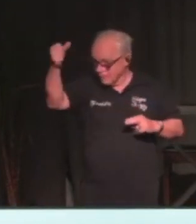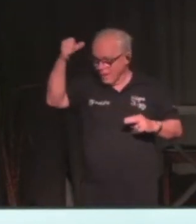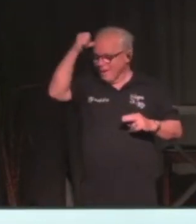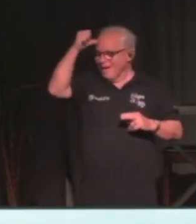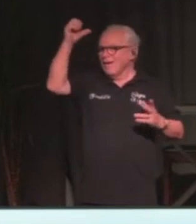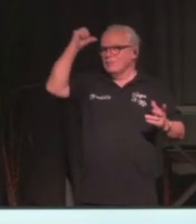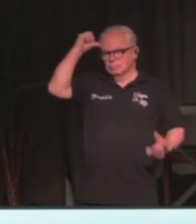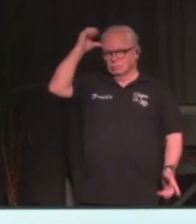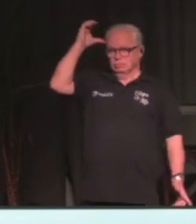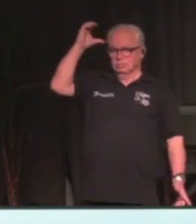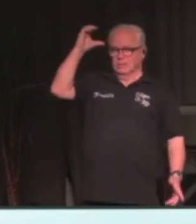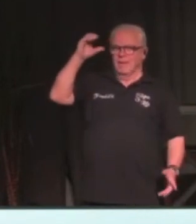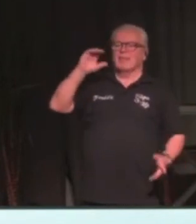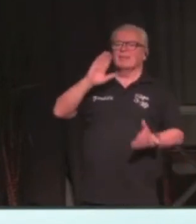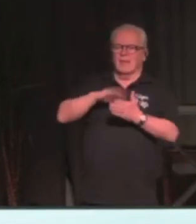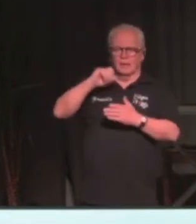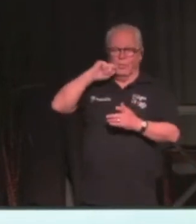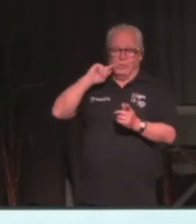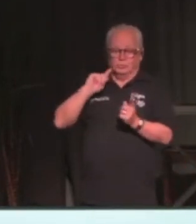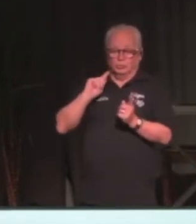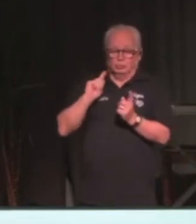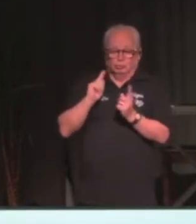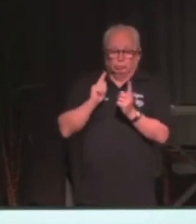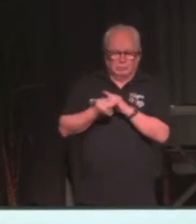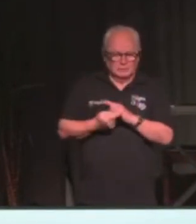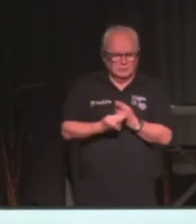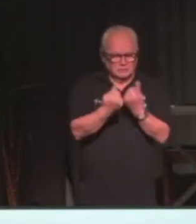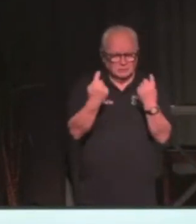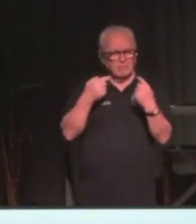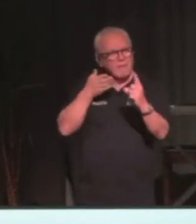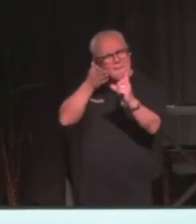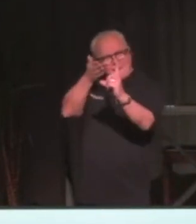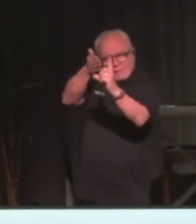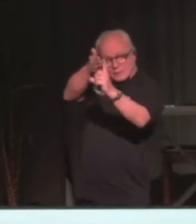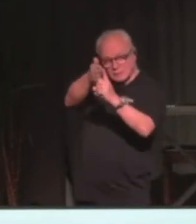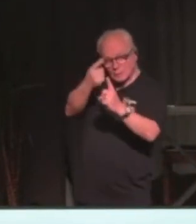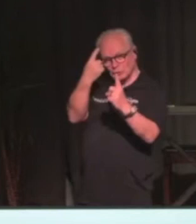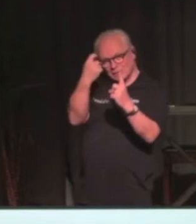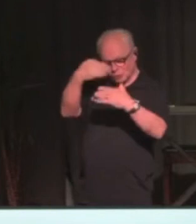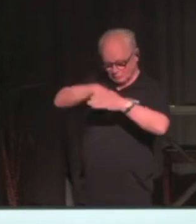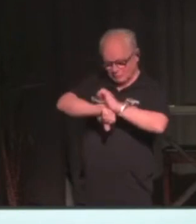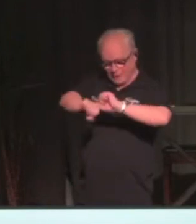then it will certainly shift us towards the potential of a revival.